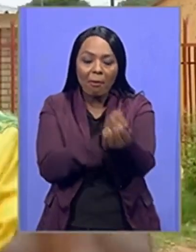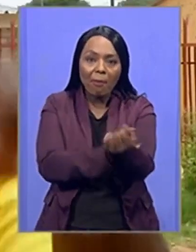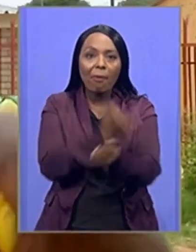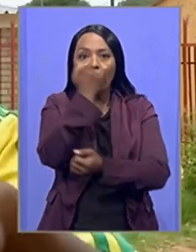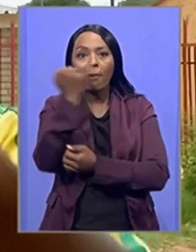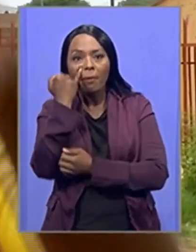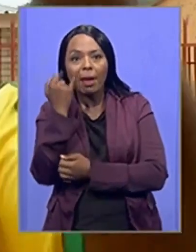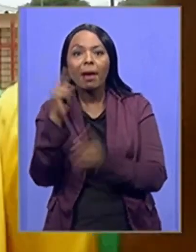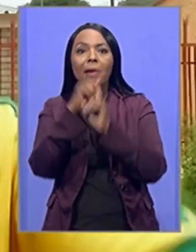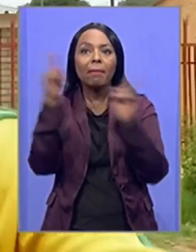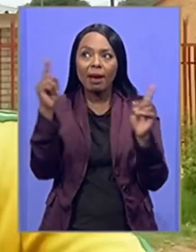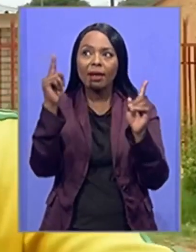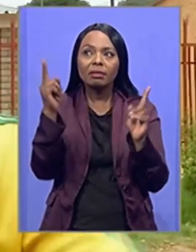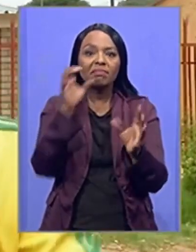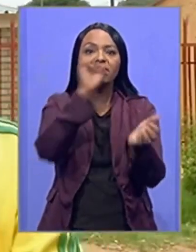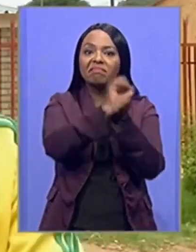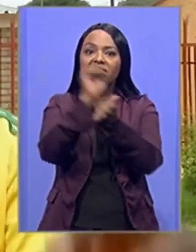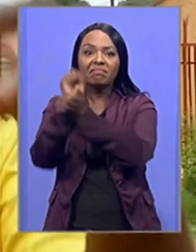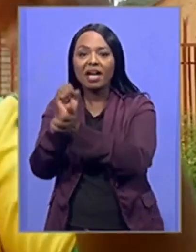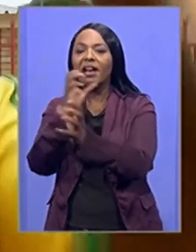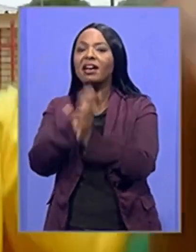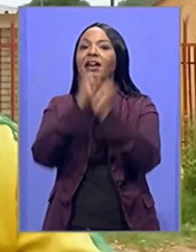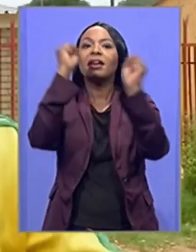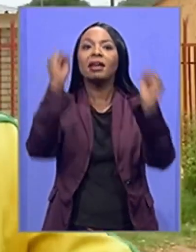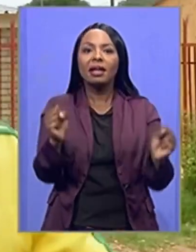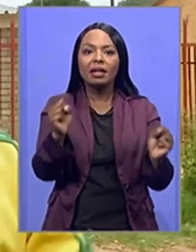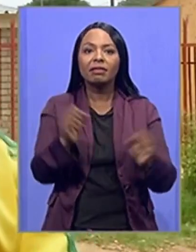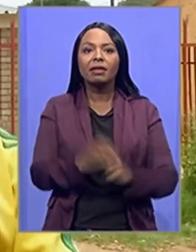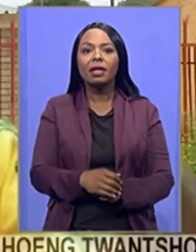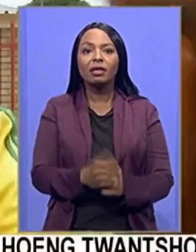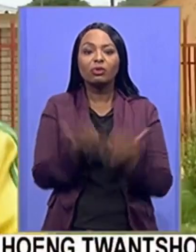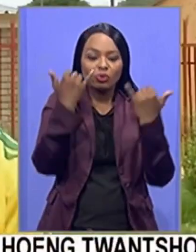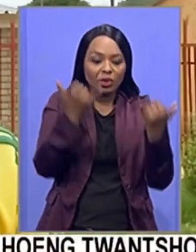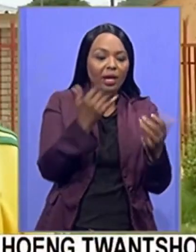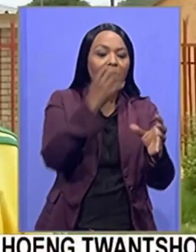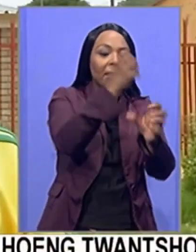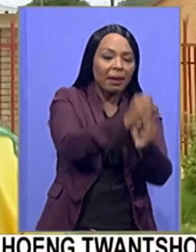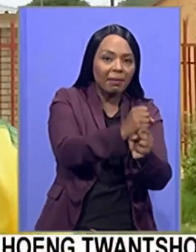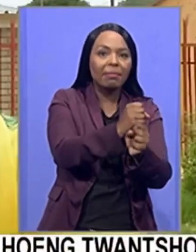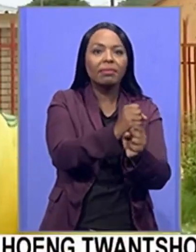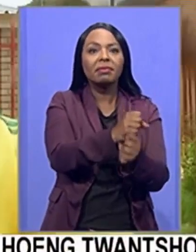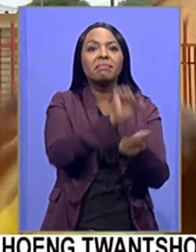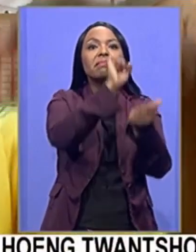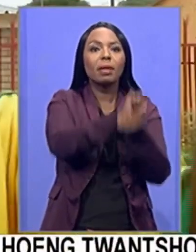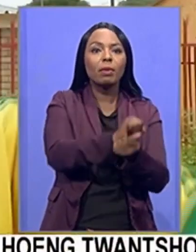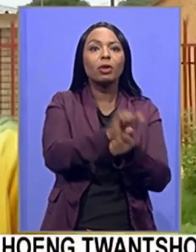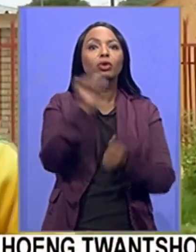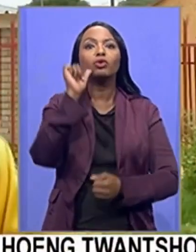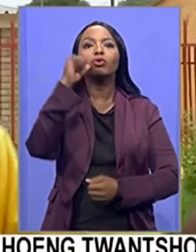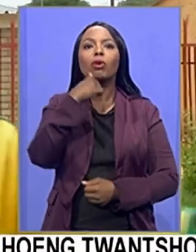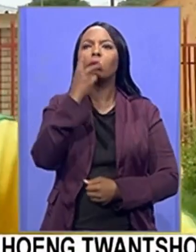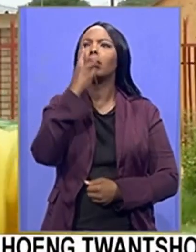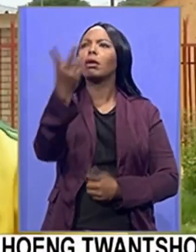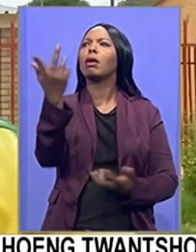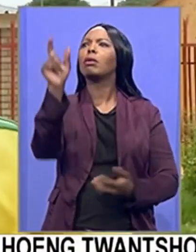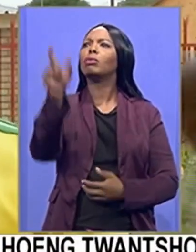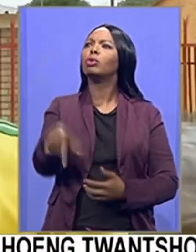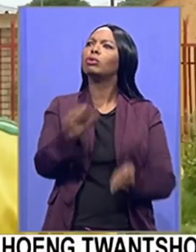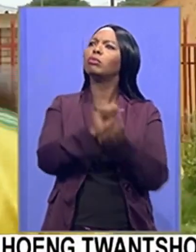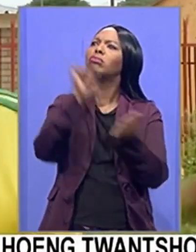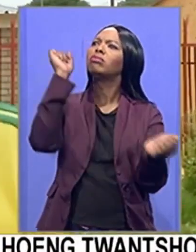ba repotile gore ne ba rekisa di-drugs ba tsewa gompieno di a kry-o mo go bona ka moso a marung o bona motho ke o le gape o tswile